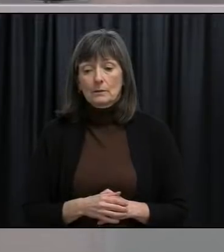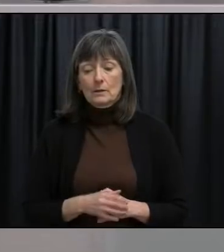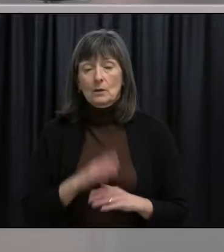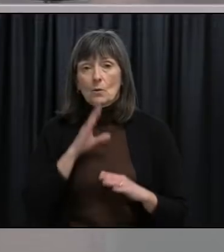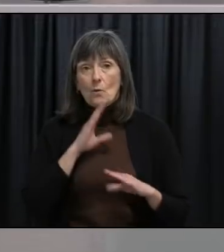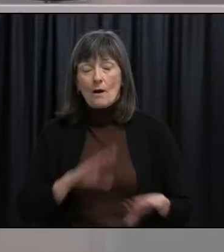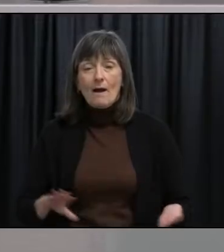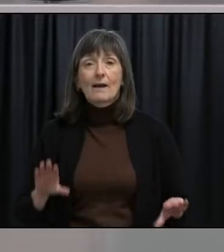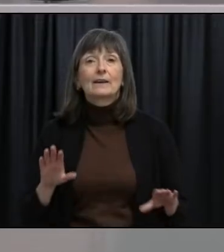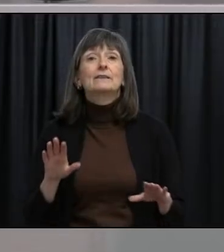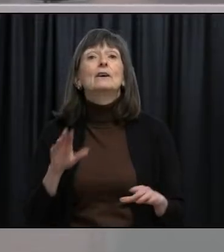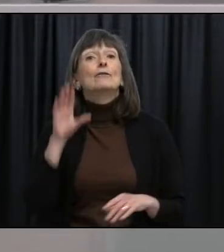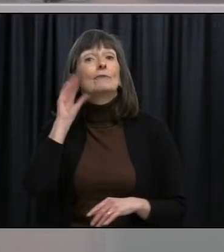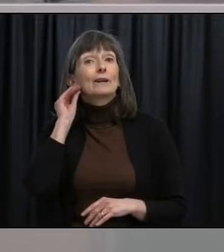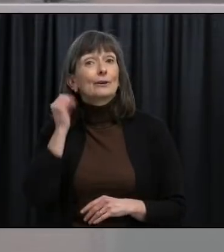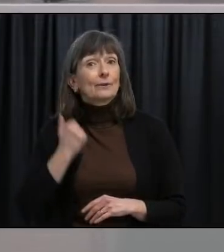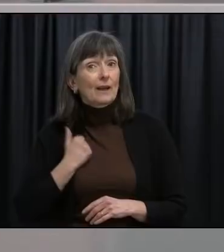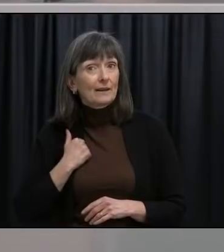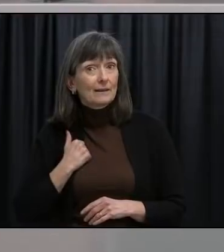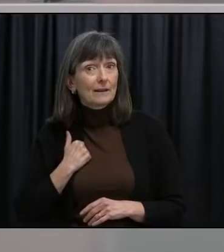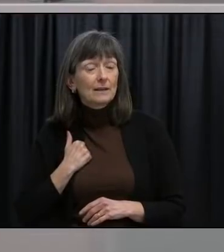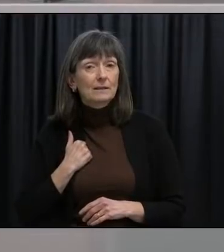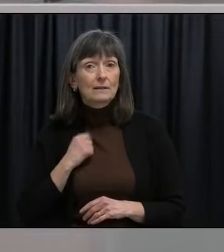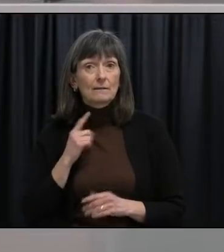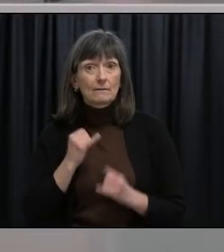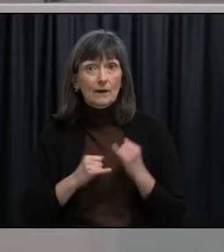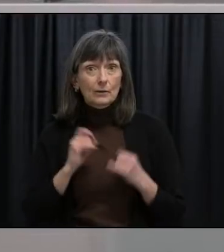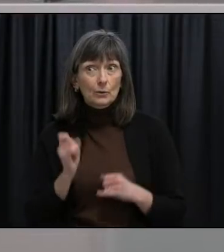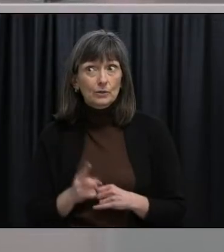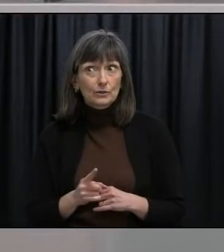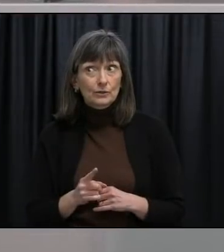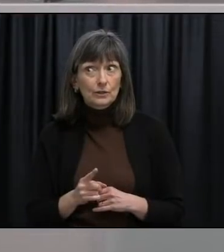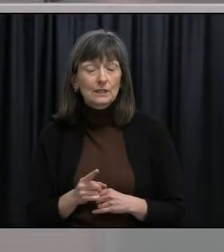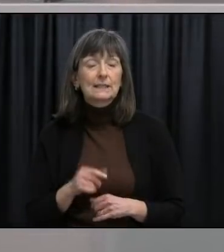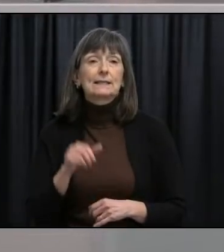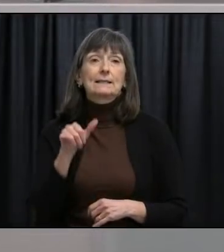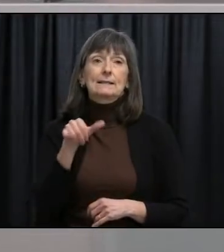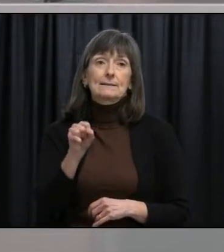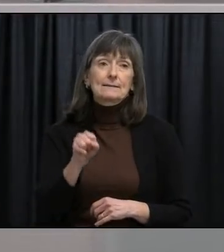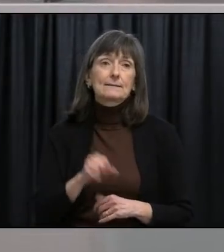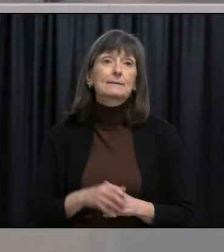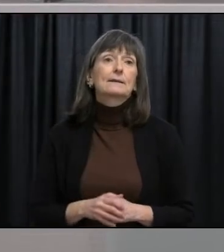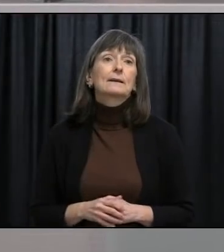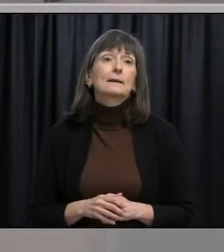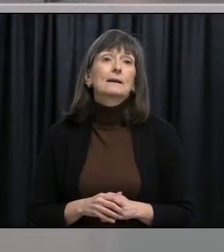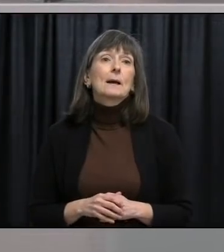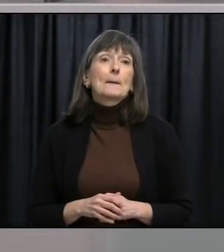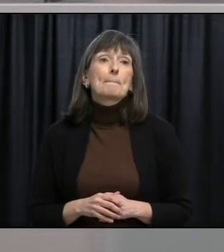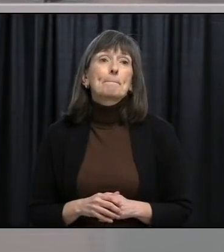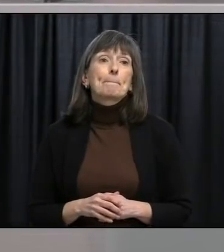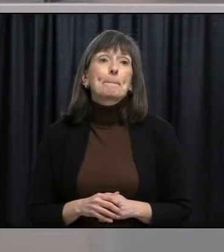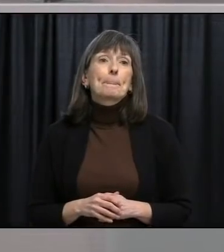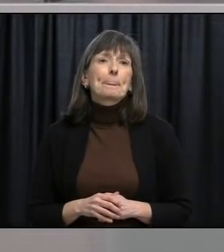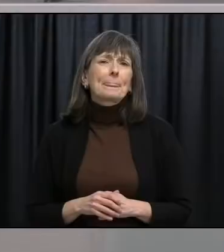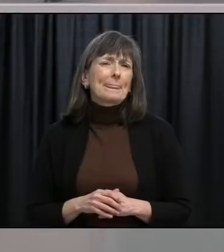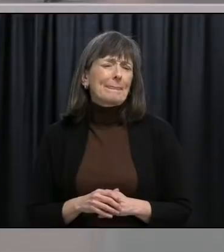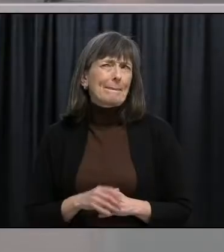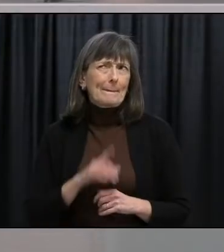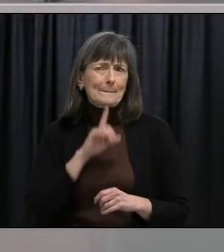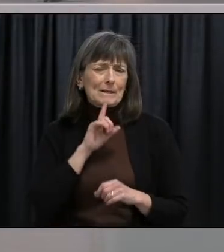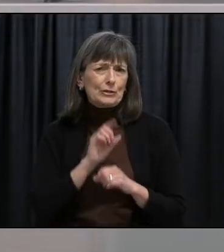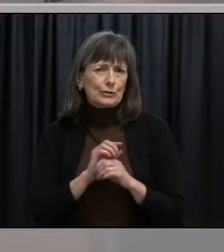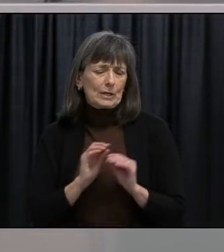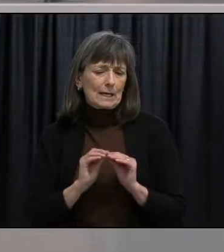And Patrick Butler with Radio Canada. Do you have a final question? I do, and just looking for some clarity. When we